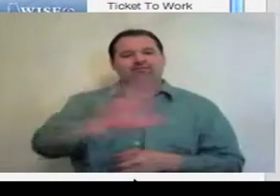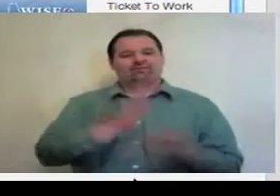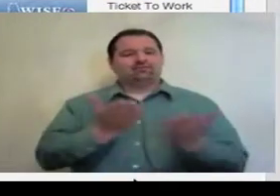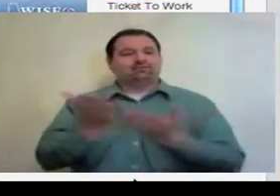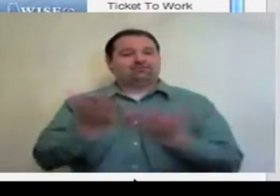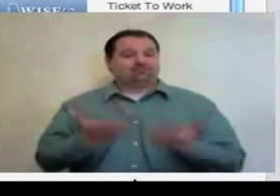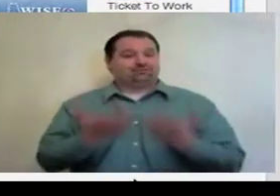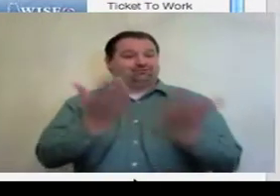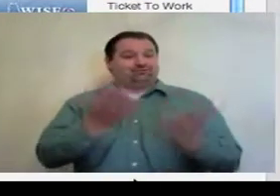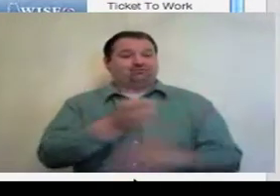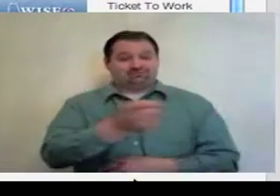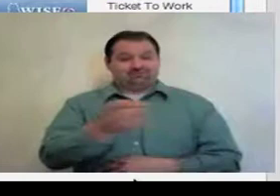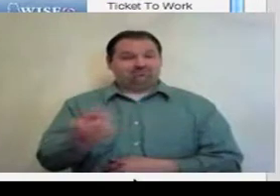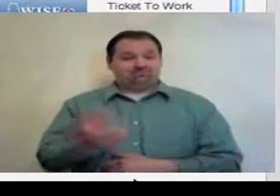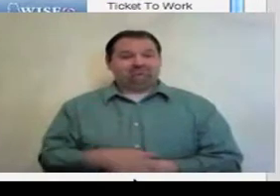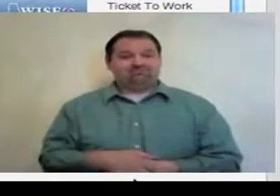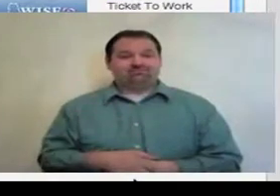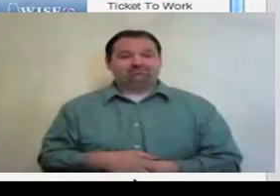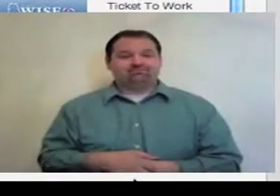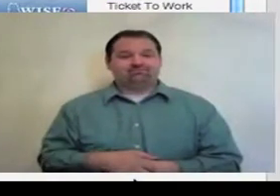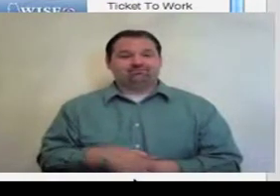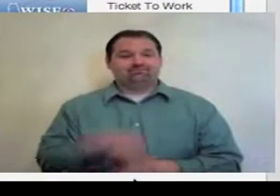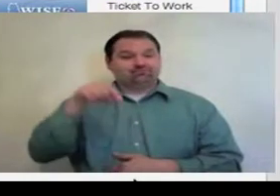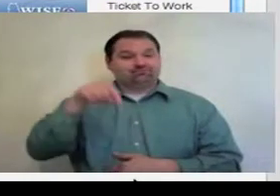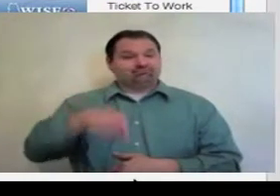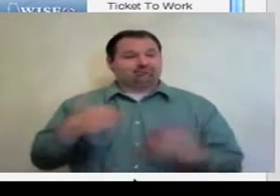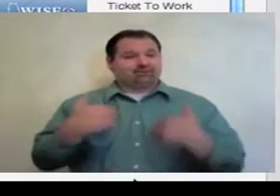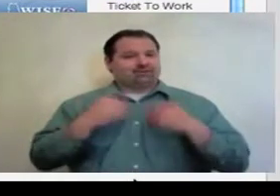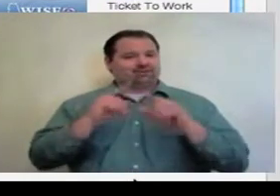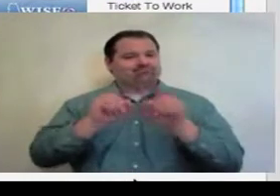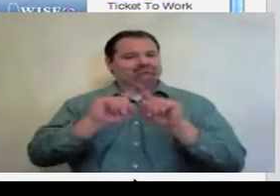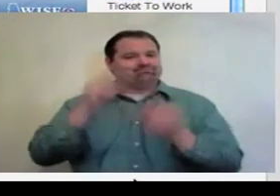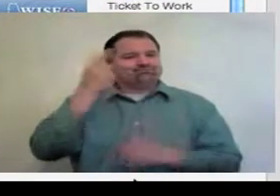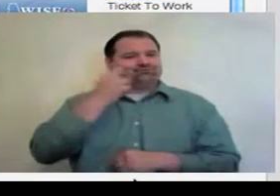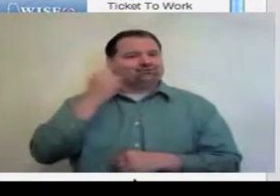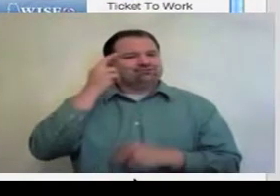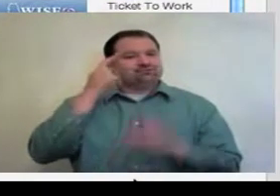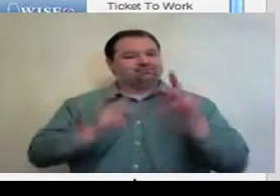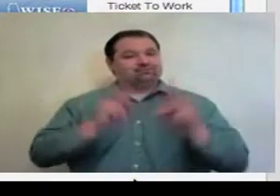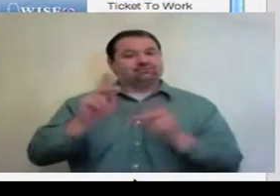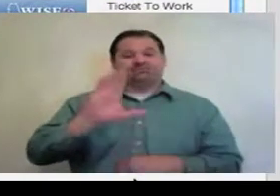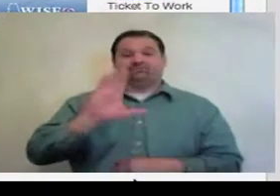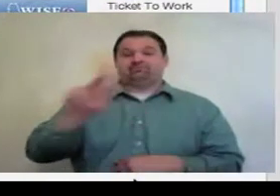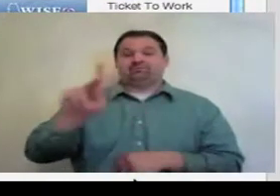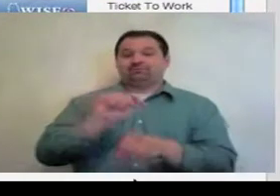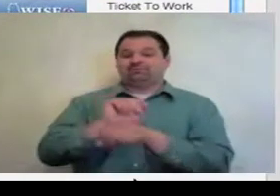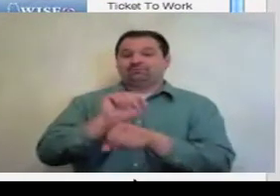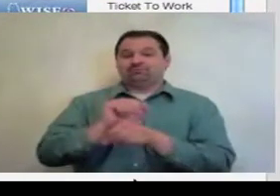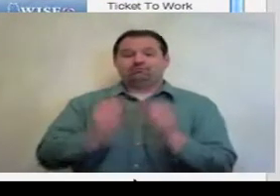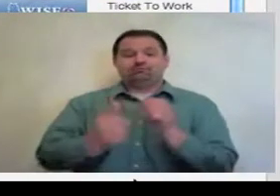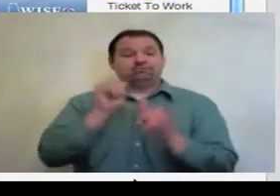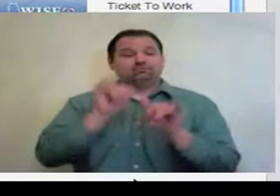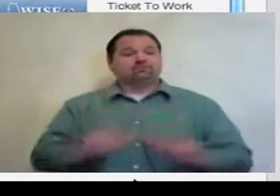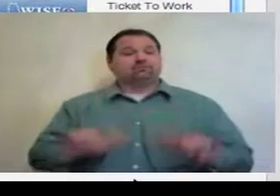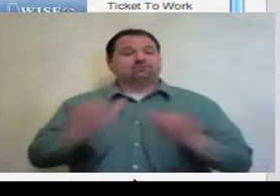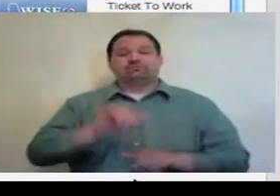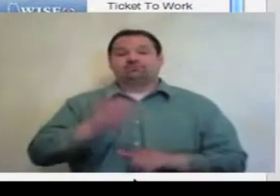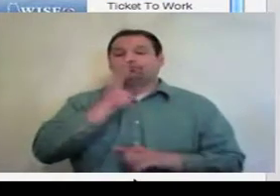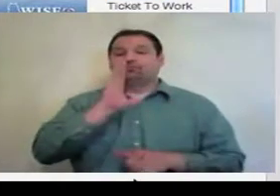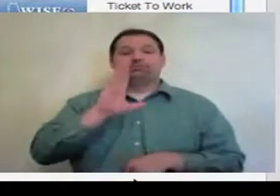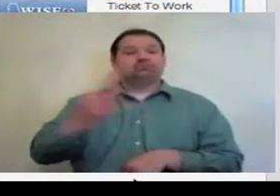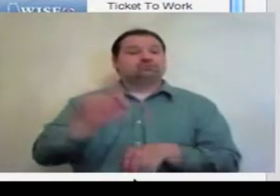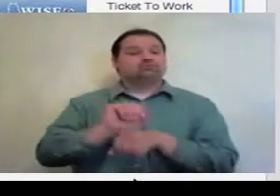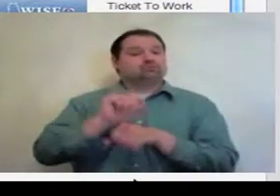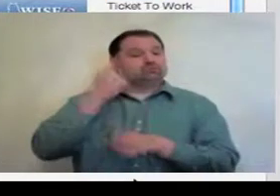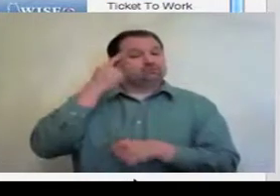let you know the services that they can provide to you. There are a lot of different reasons that people have for going back to work. Some of the most common ones